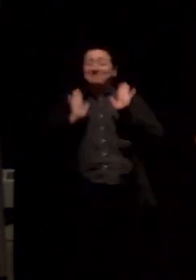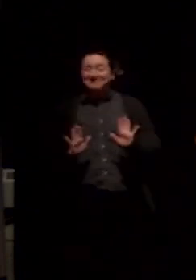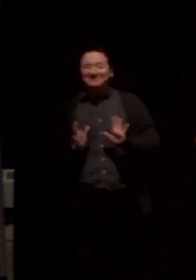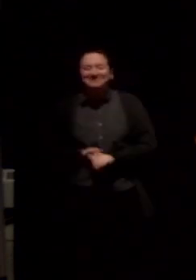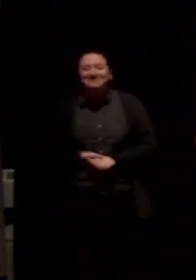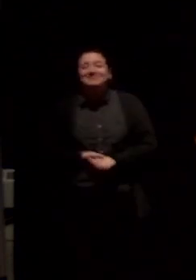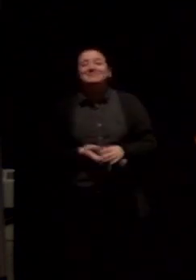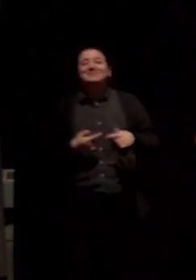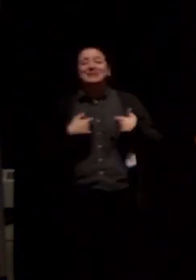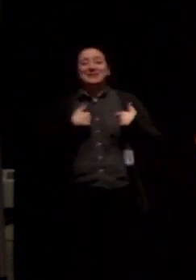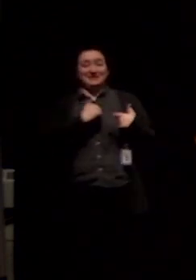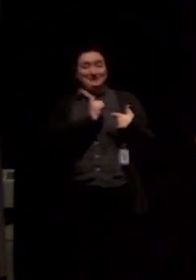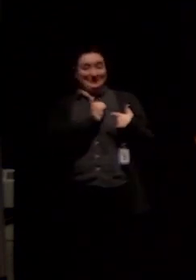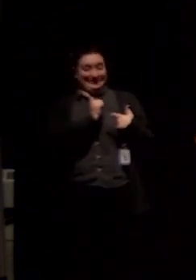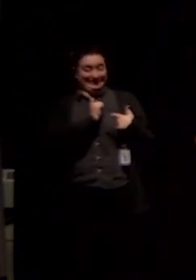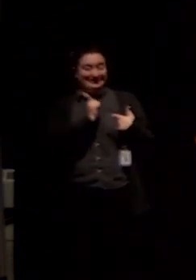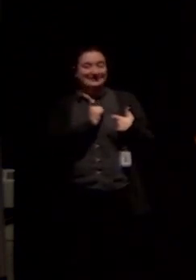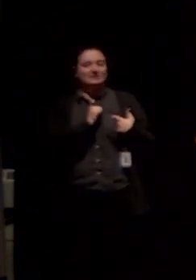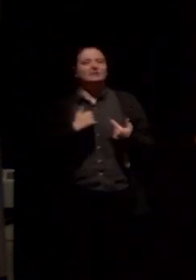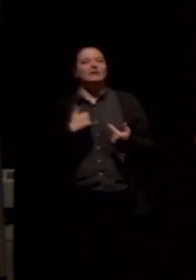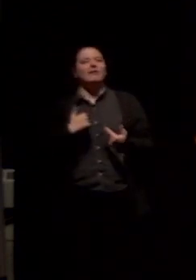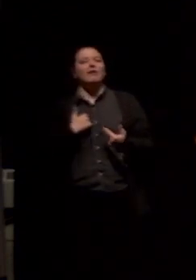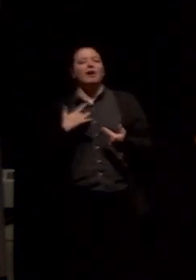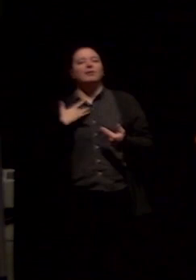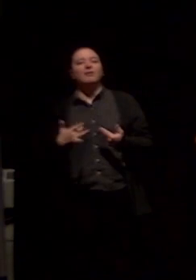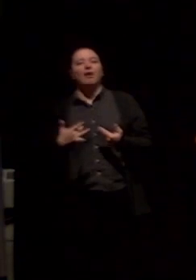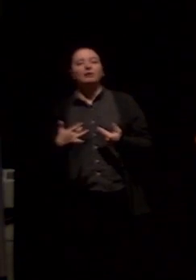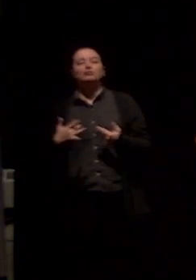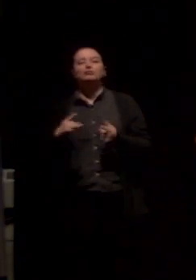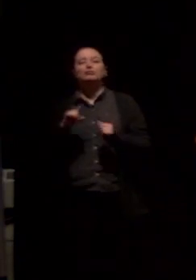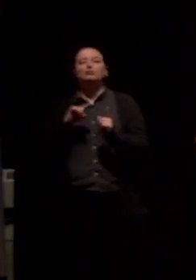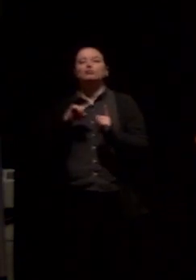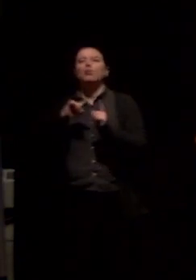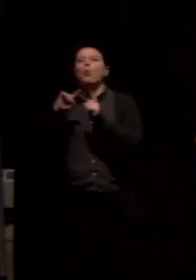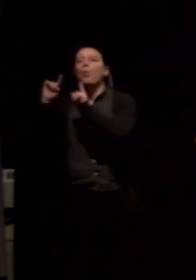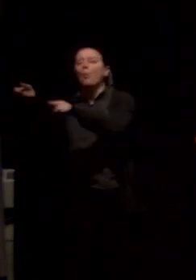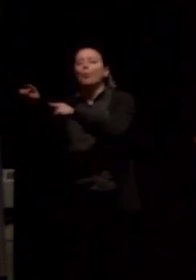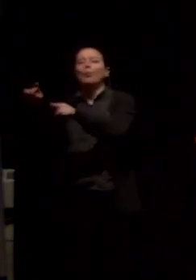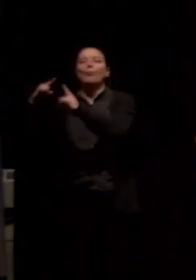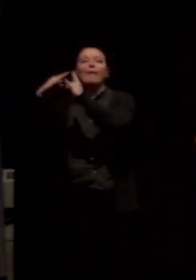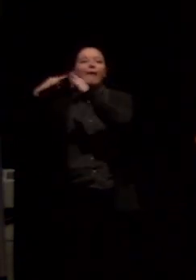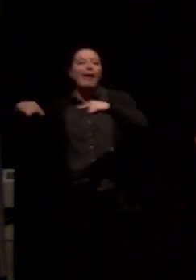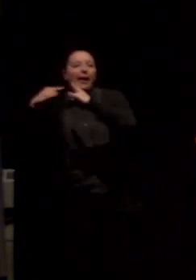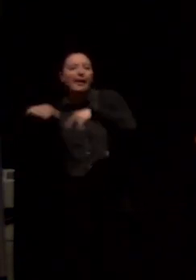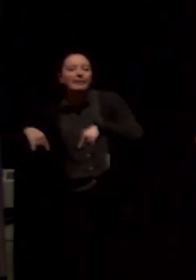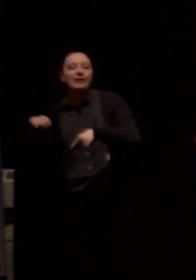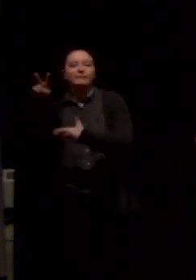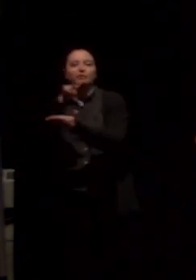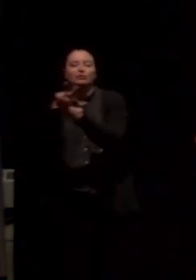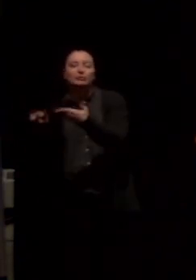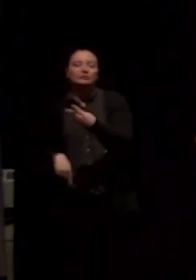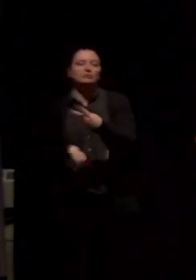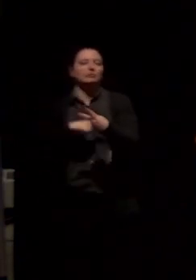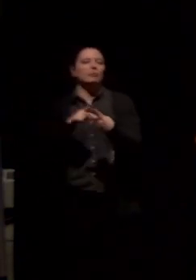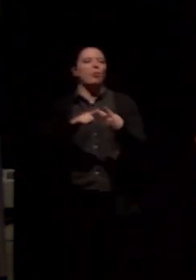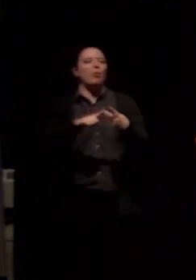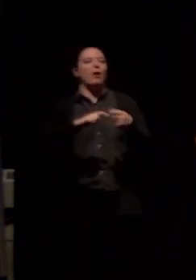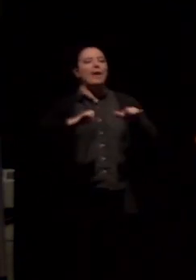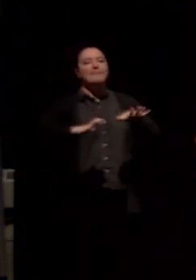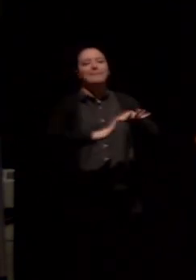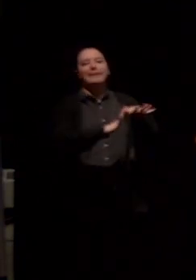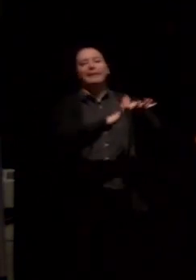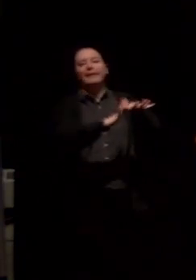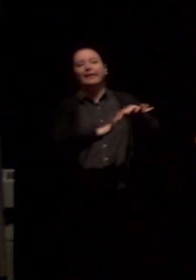2 weeks either camping in the Boundary Waters or on a beach somewhere just to unplug and escape